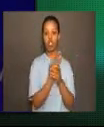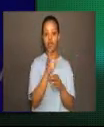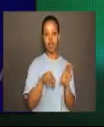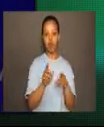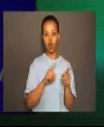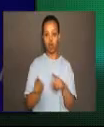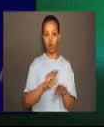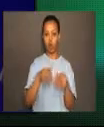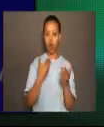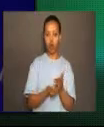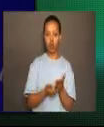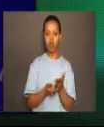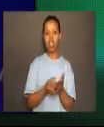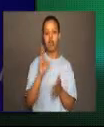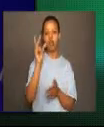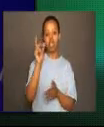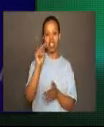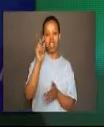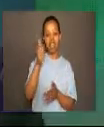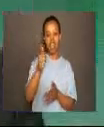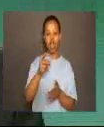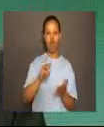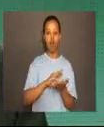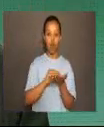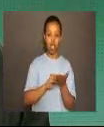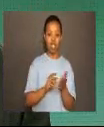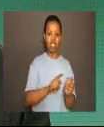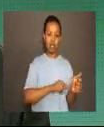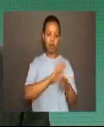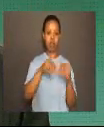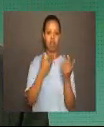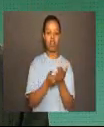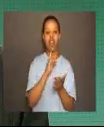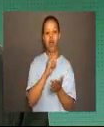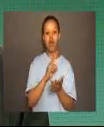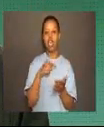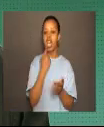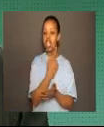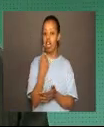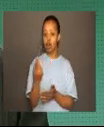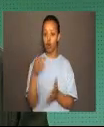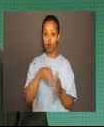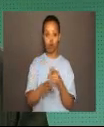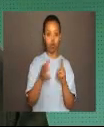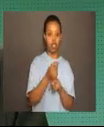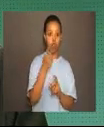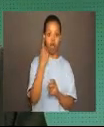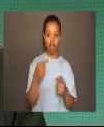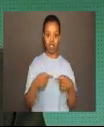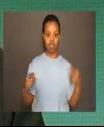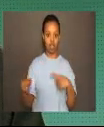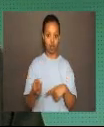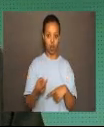the whole length of the DNA molecule. Each contains one strand from